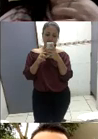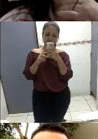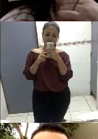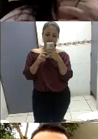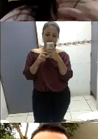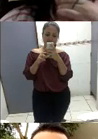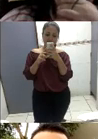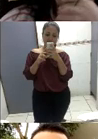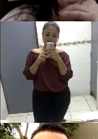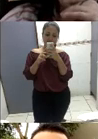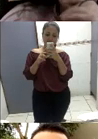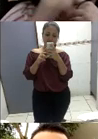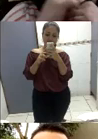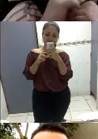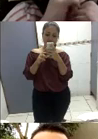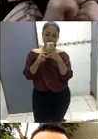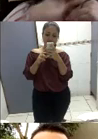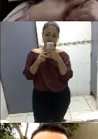It all sounds really exciting. Well, now,